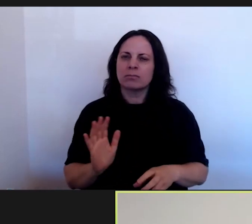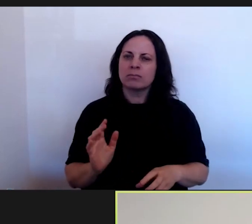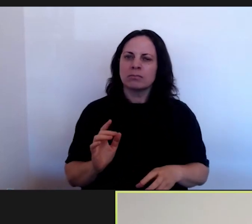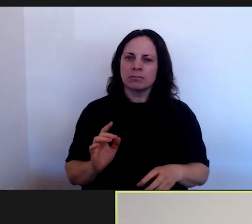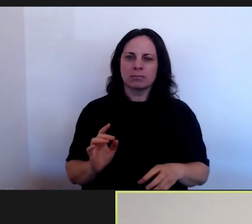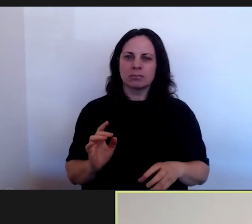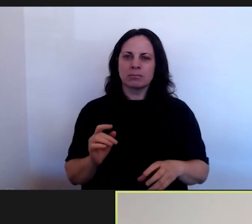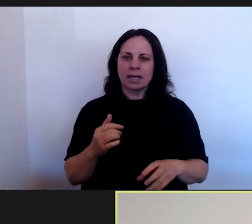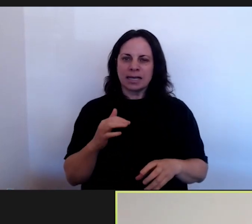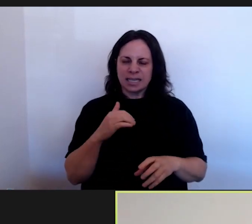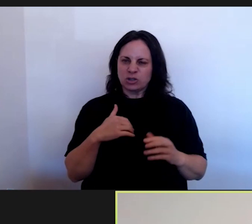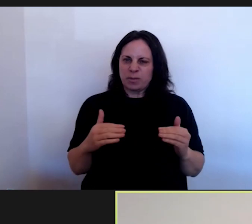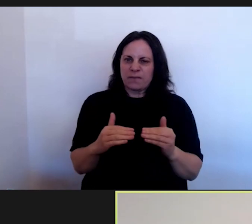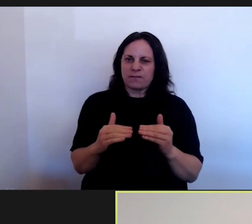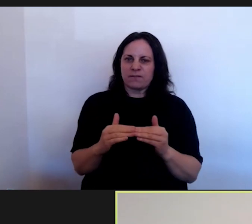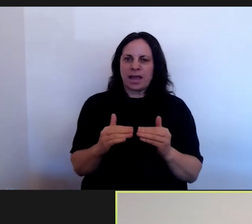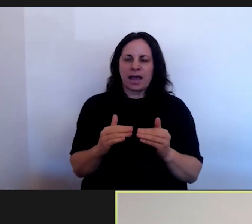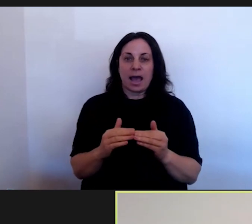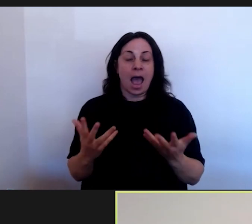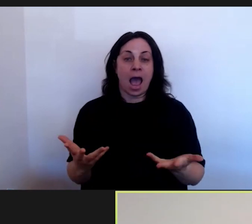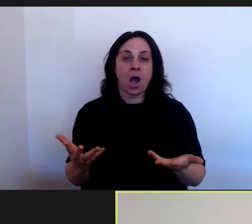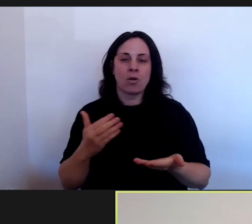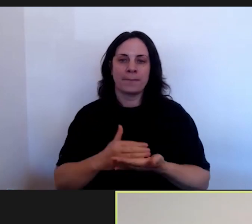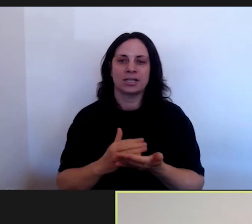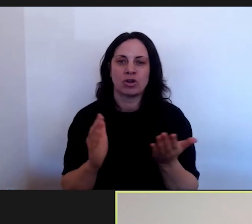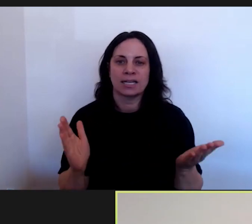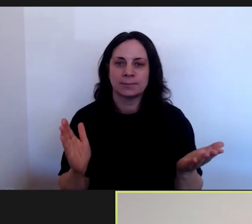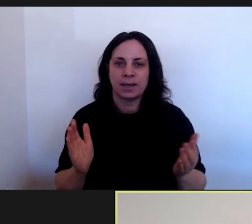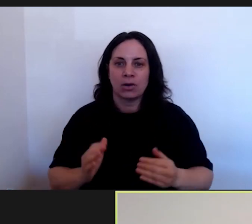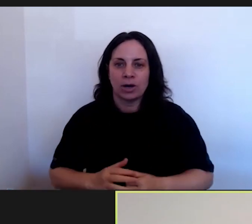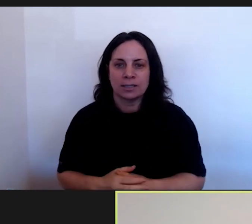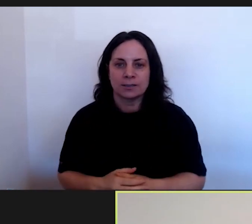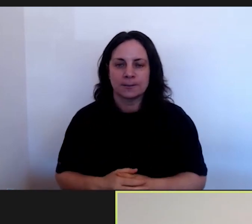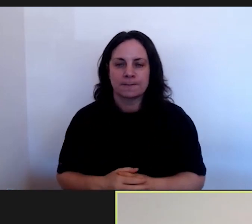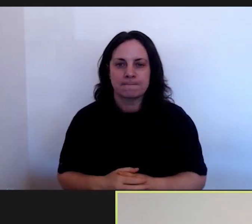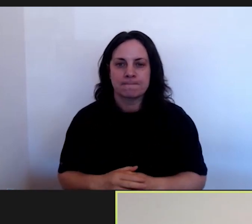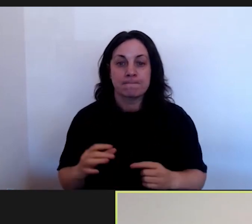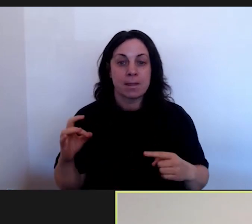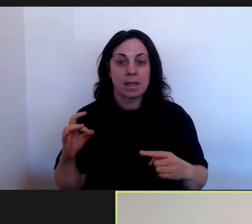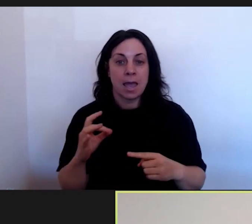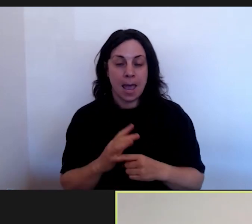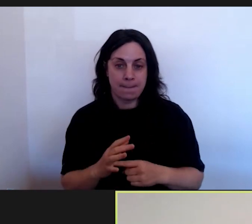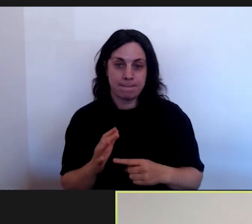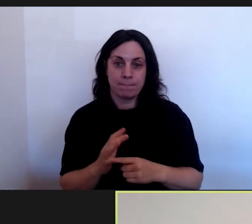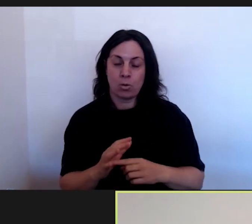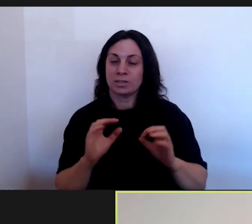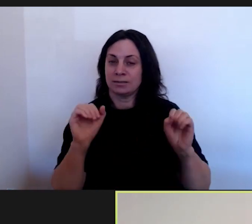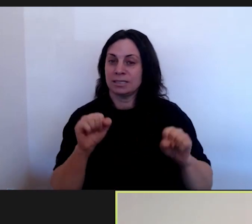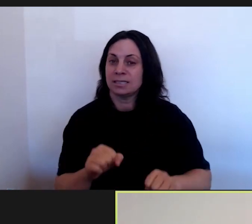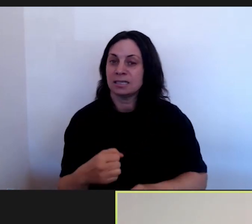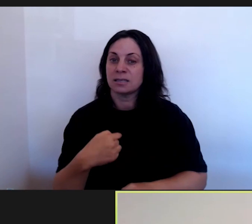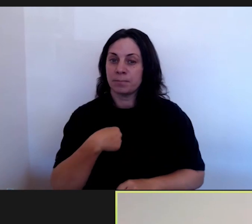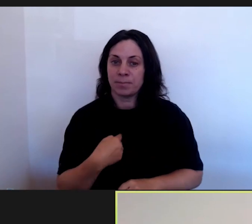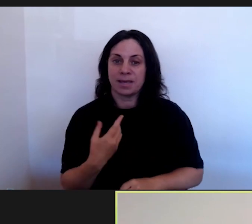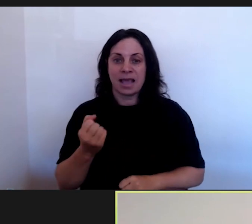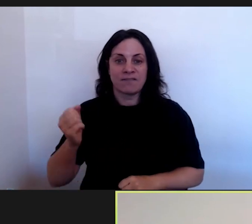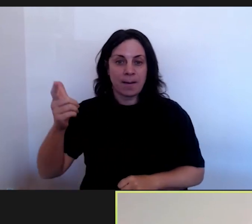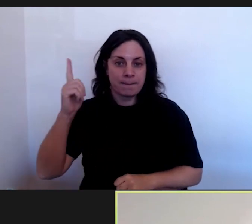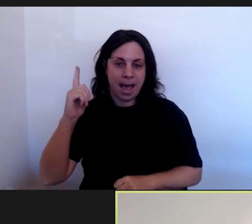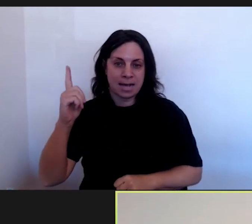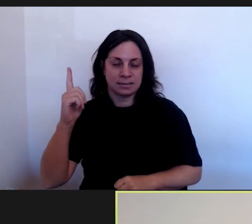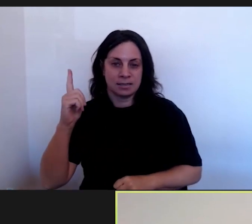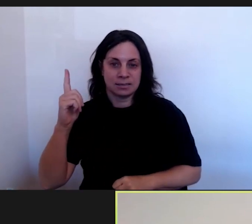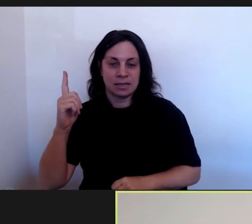could help with that is being transparent. So it's important. I have a master's. I needed to do a research for me to